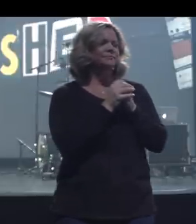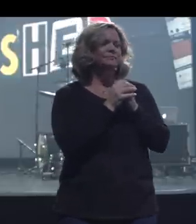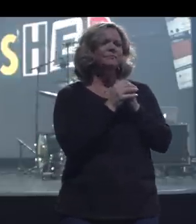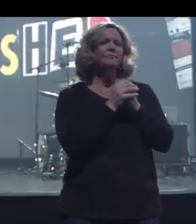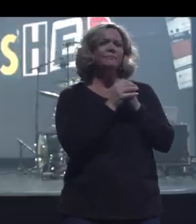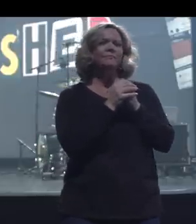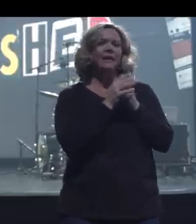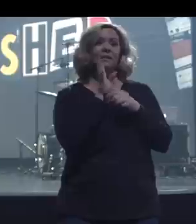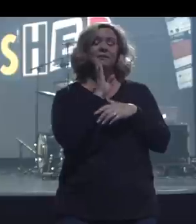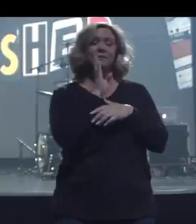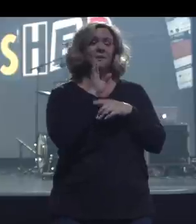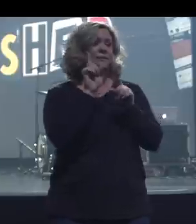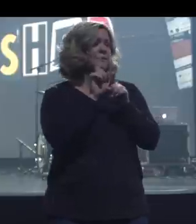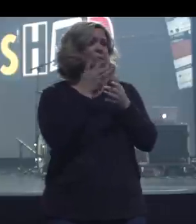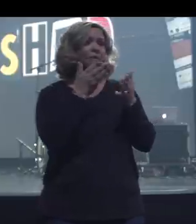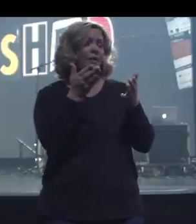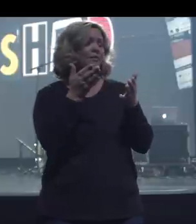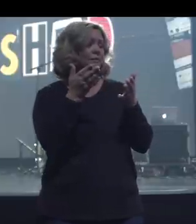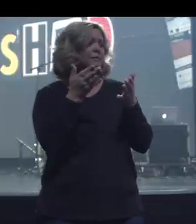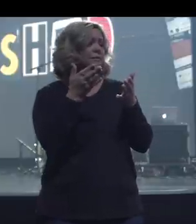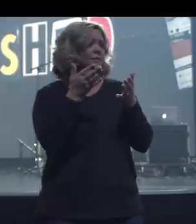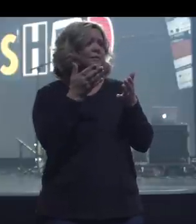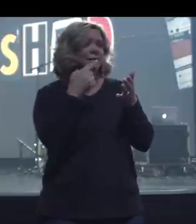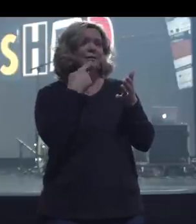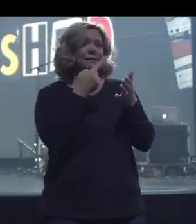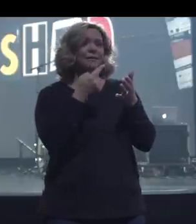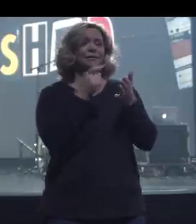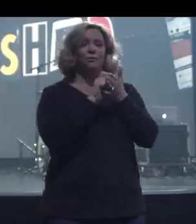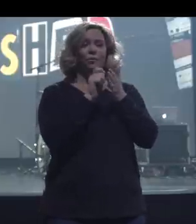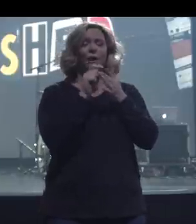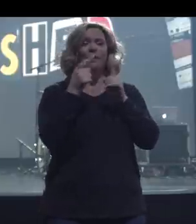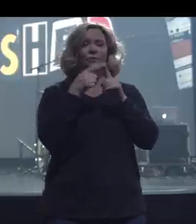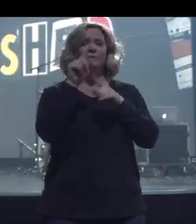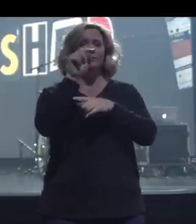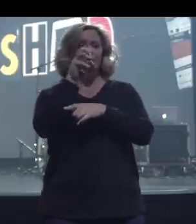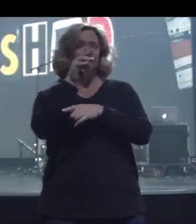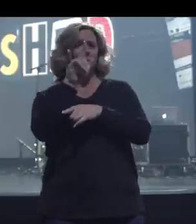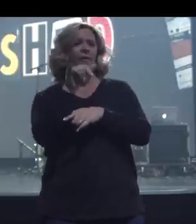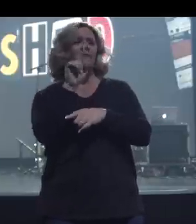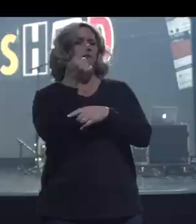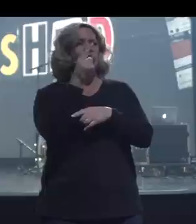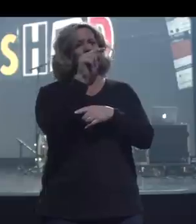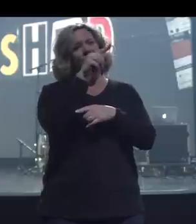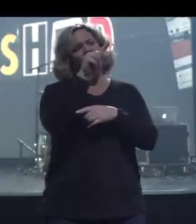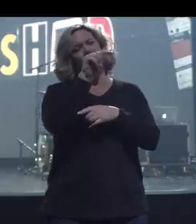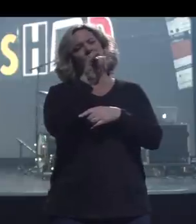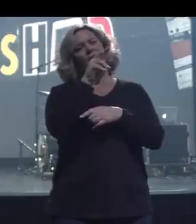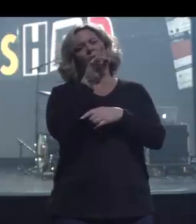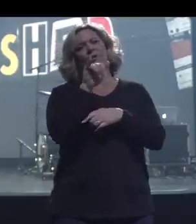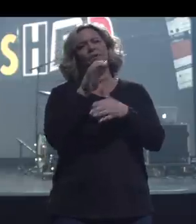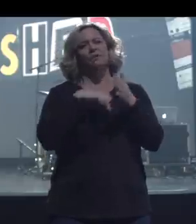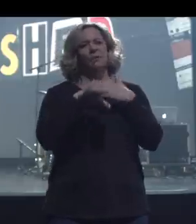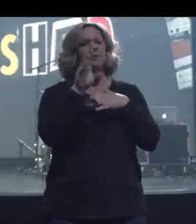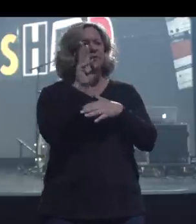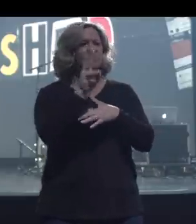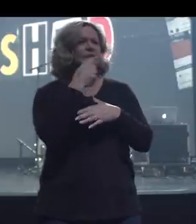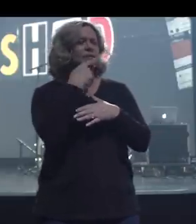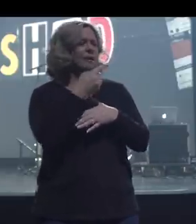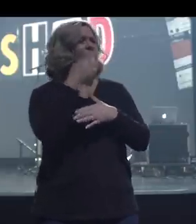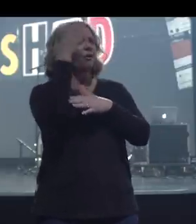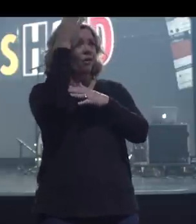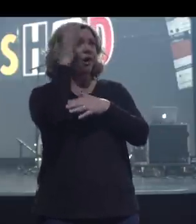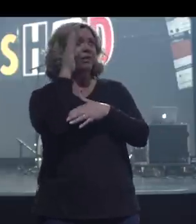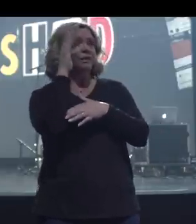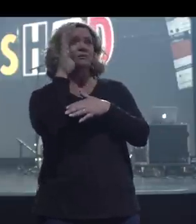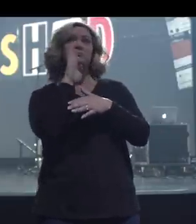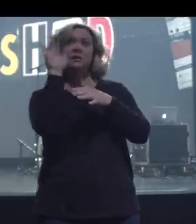he speaks the same thing. Listen to how he puts it. Writing to his protege Timothy in 1 Timothy chapter 6, Paul says, but godliness with